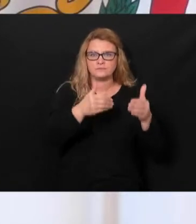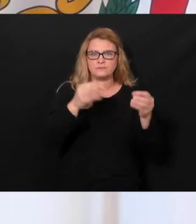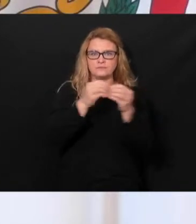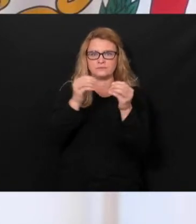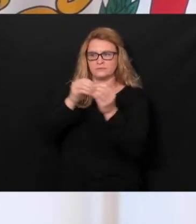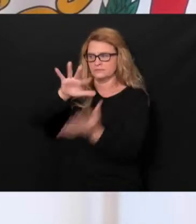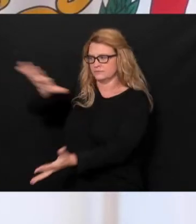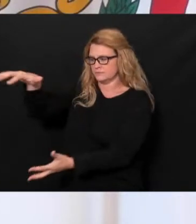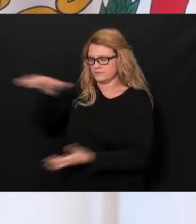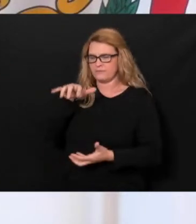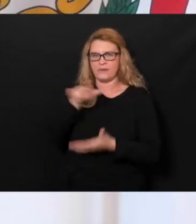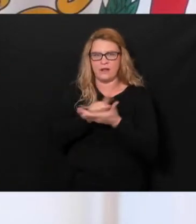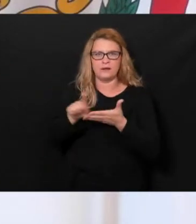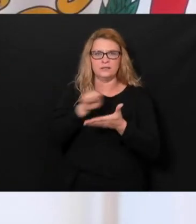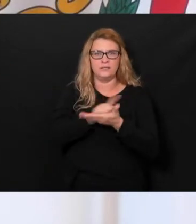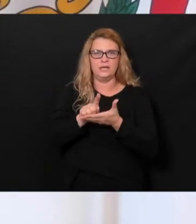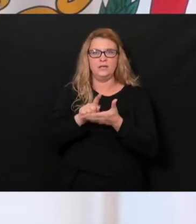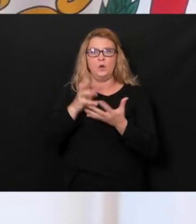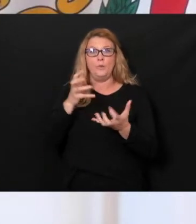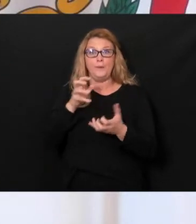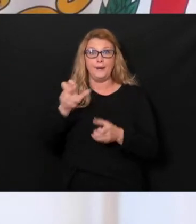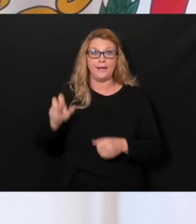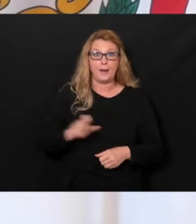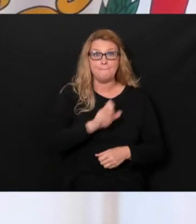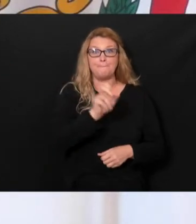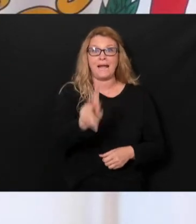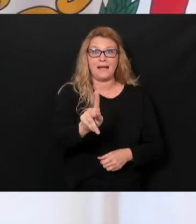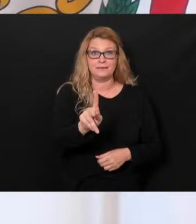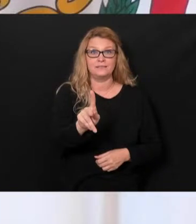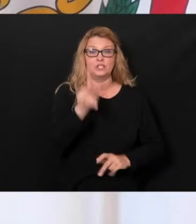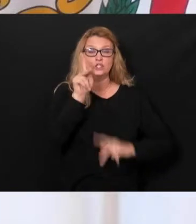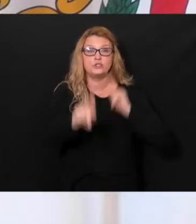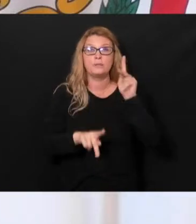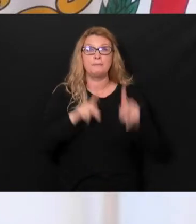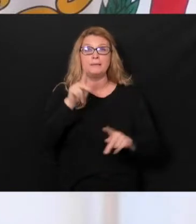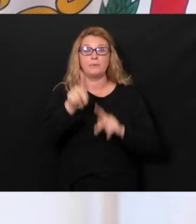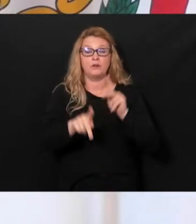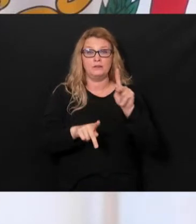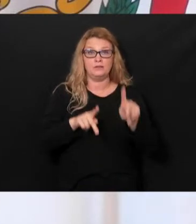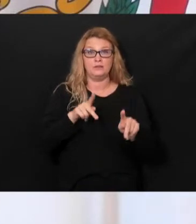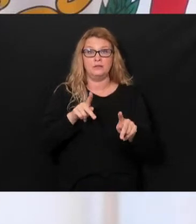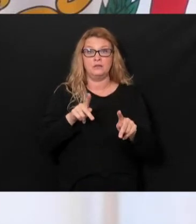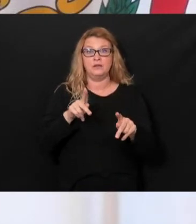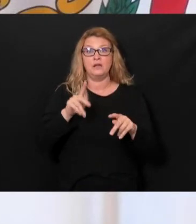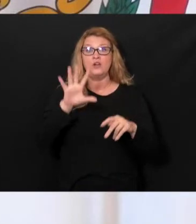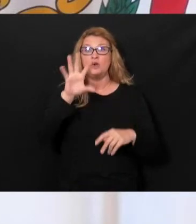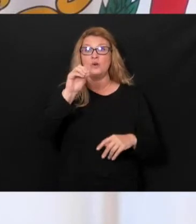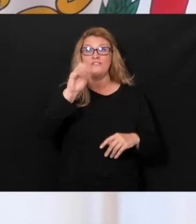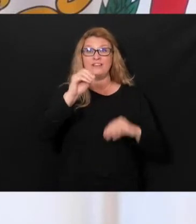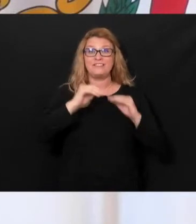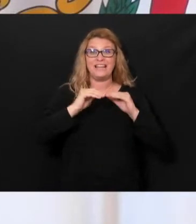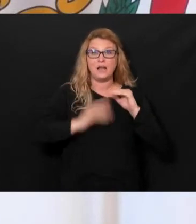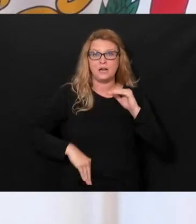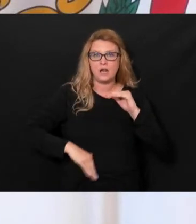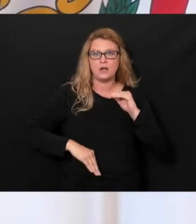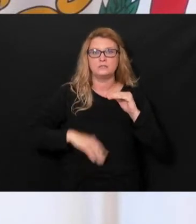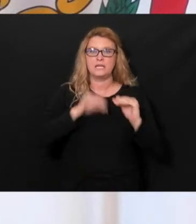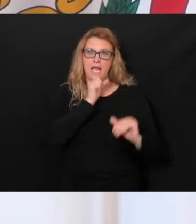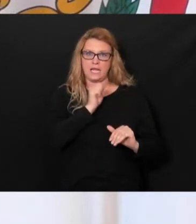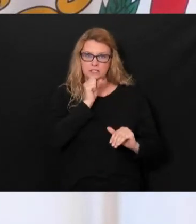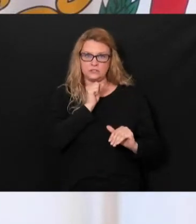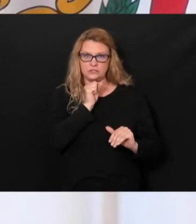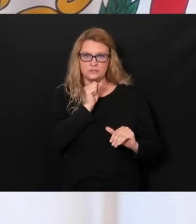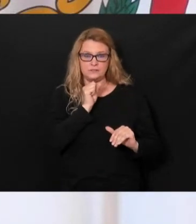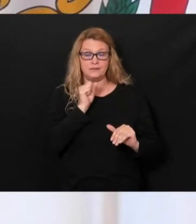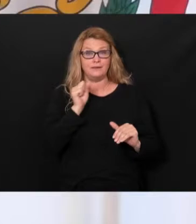swing back and get those people that are 50 and under, and